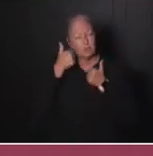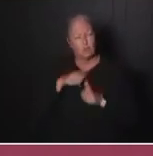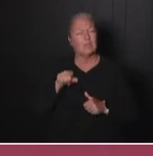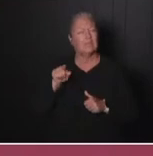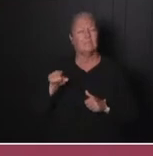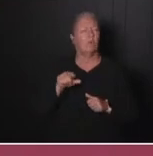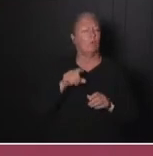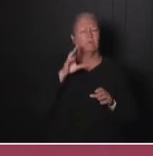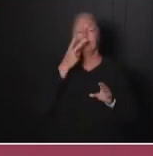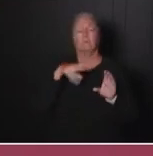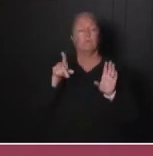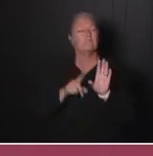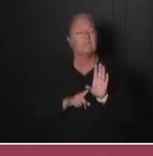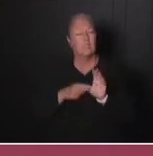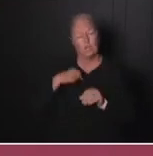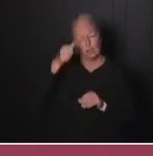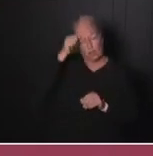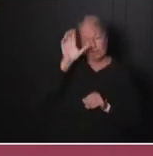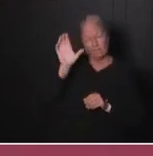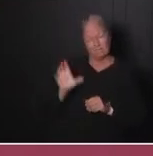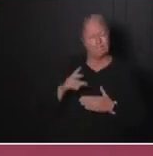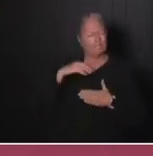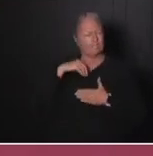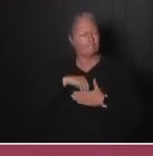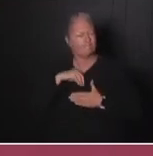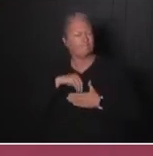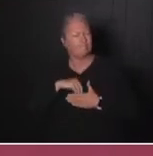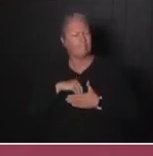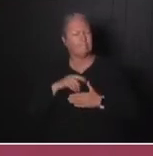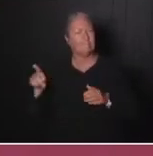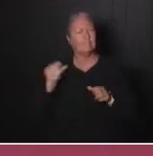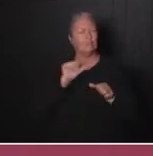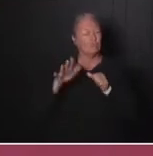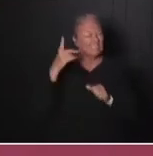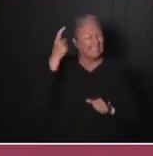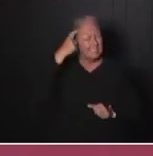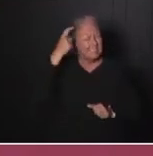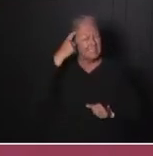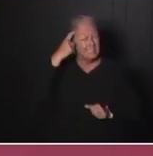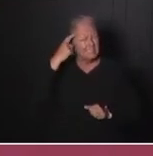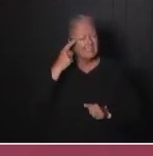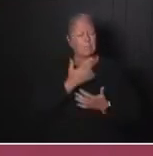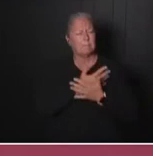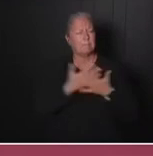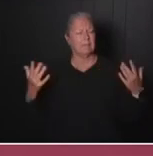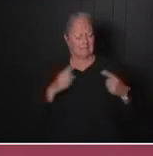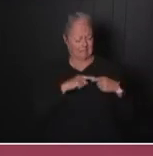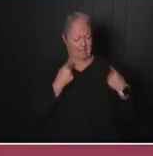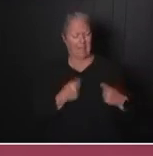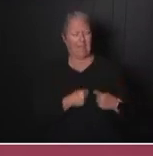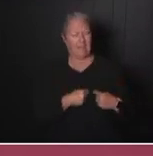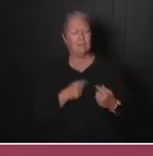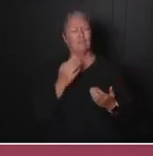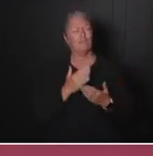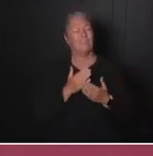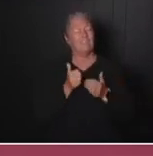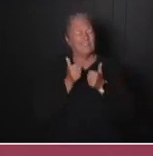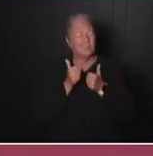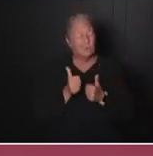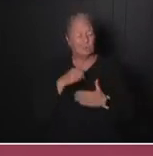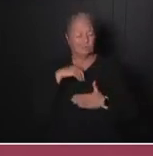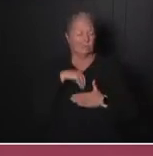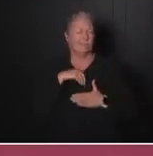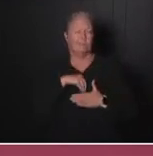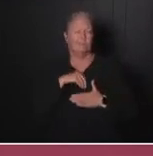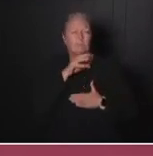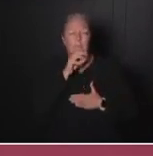decades. I know his character. He is a brilliant mind, a giant heart, and a down-to-earth soul.